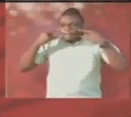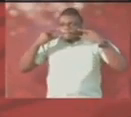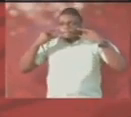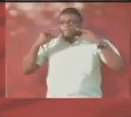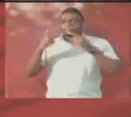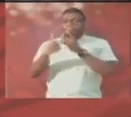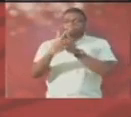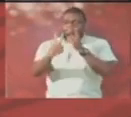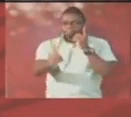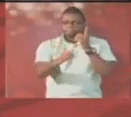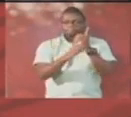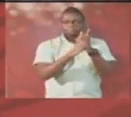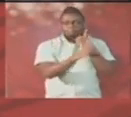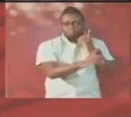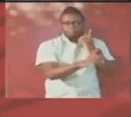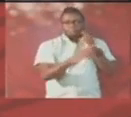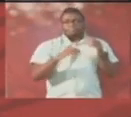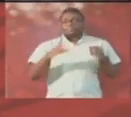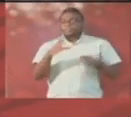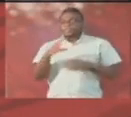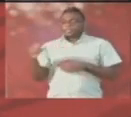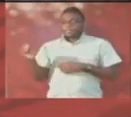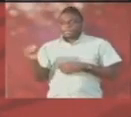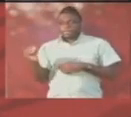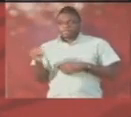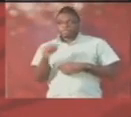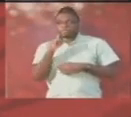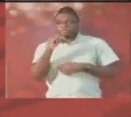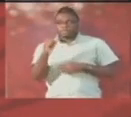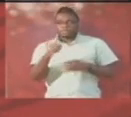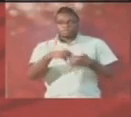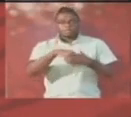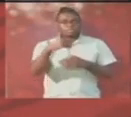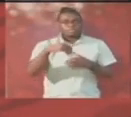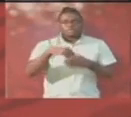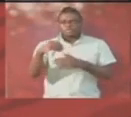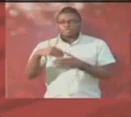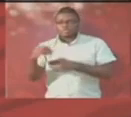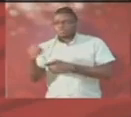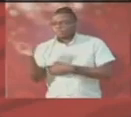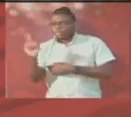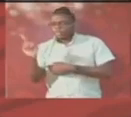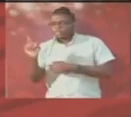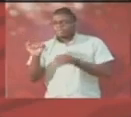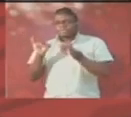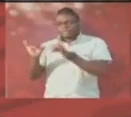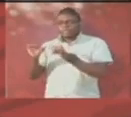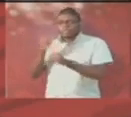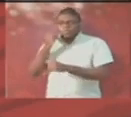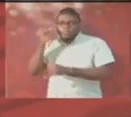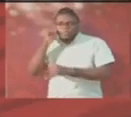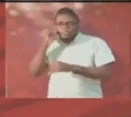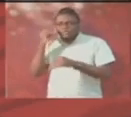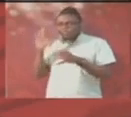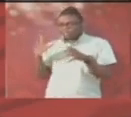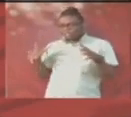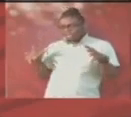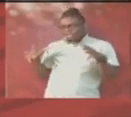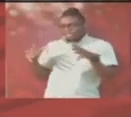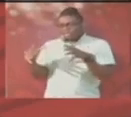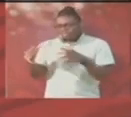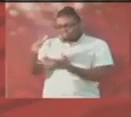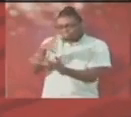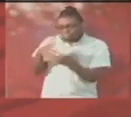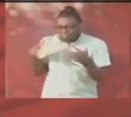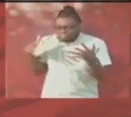distances, as well as we need to restrict movement as much as it is possible and avoid congregation and gathering. As I close, I want to